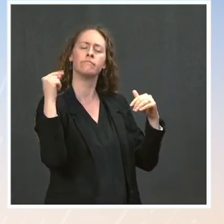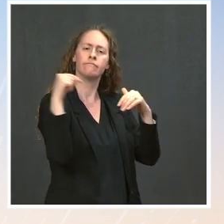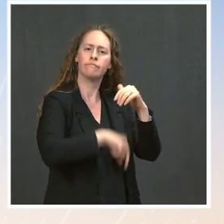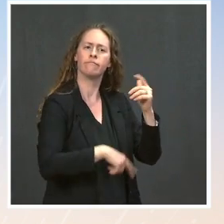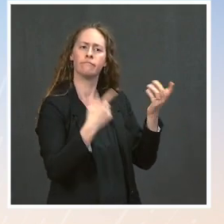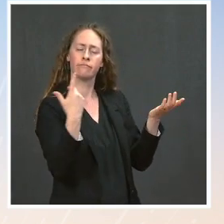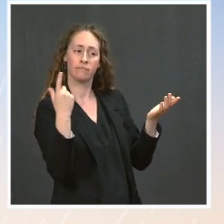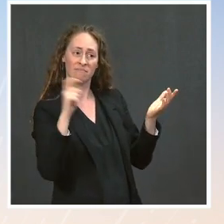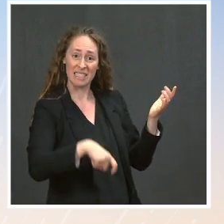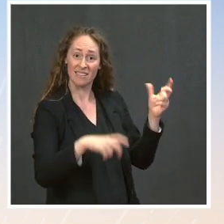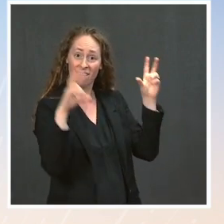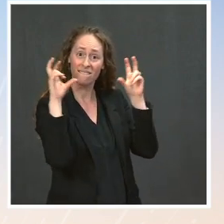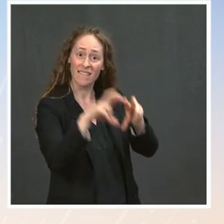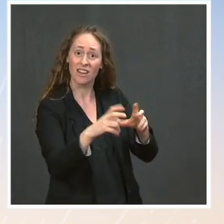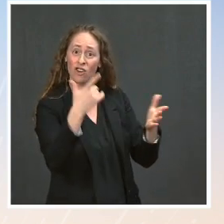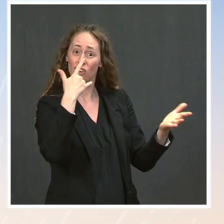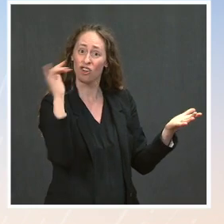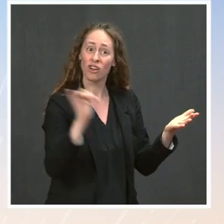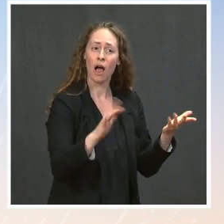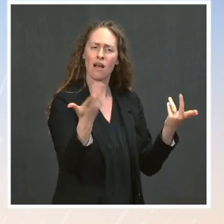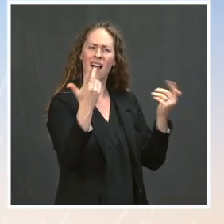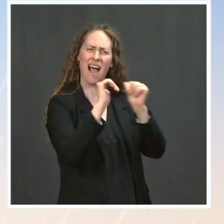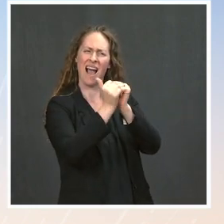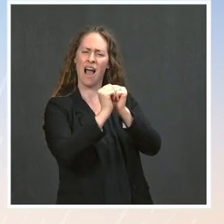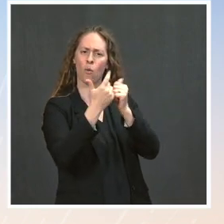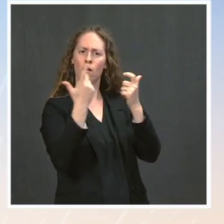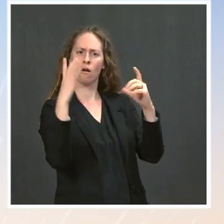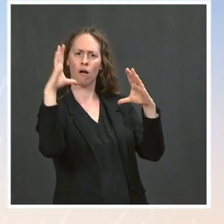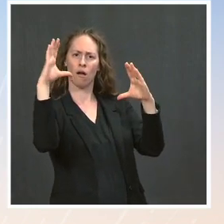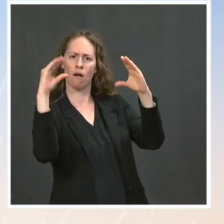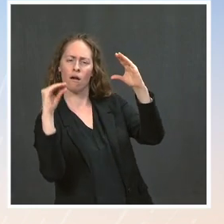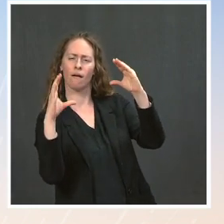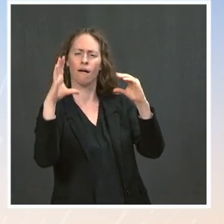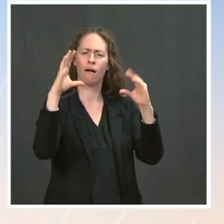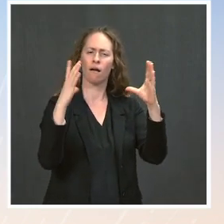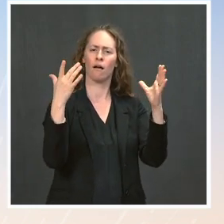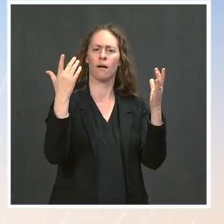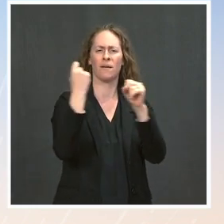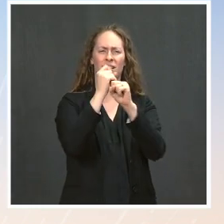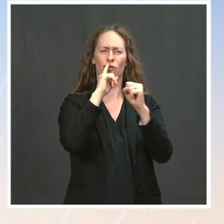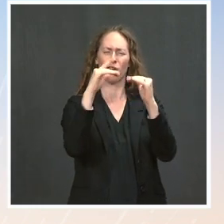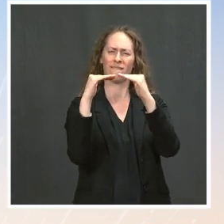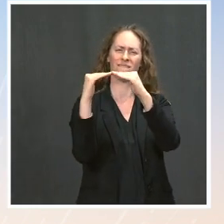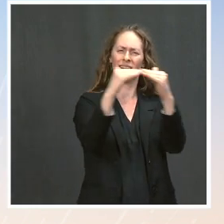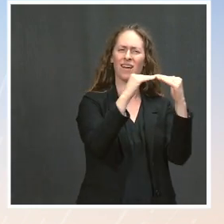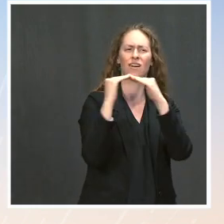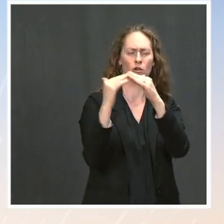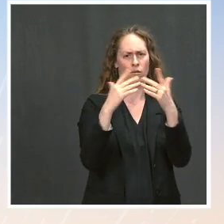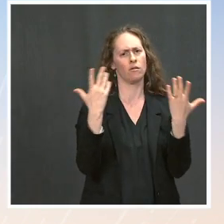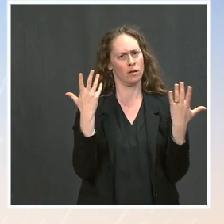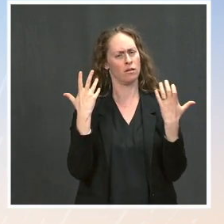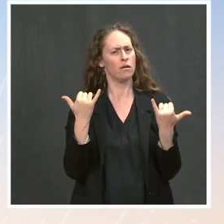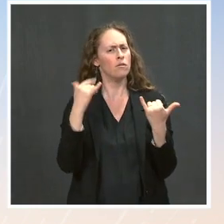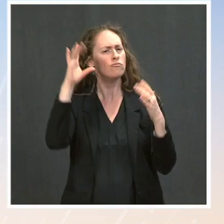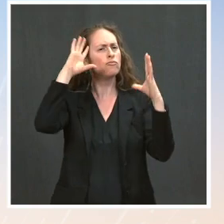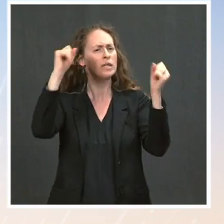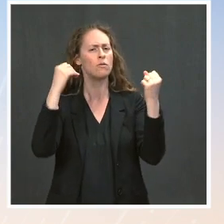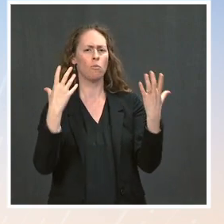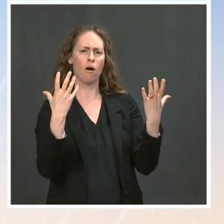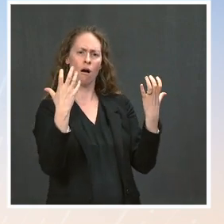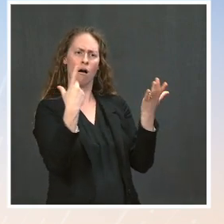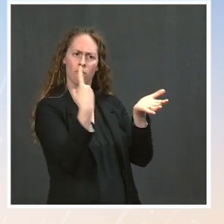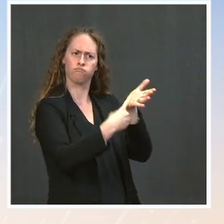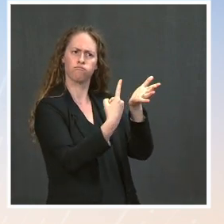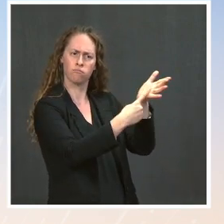that they're needed, how we're going to offset their cost. He's starting that conversation where he believes it's a responsible place to start by putting a plan on the